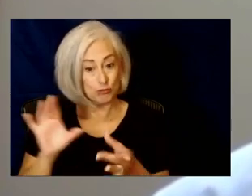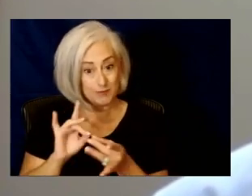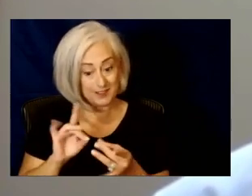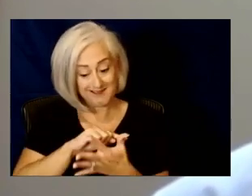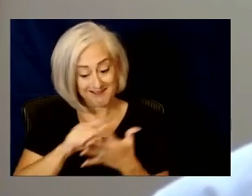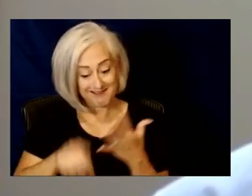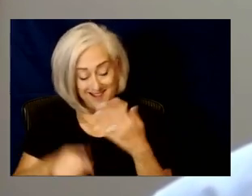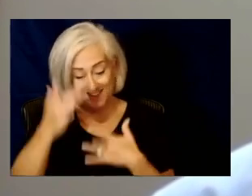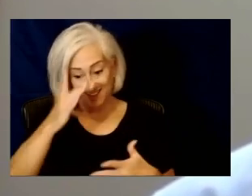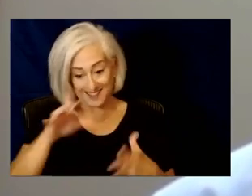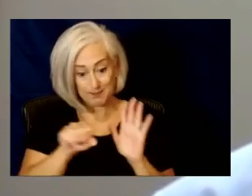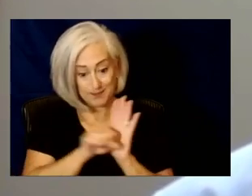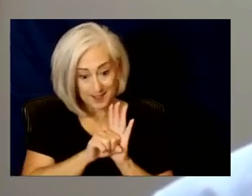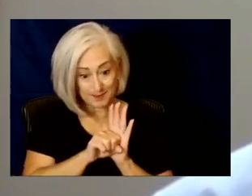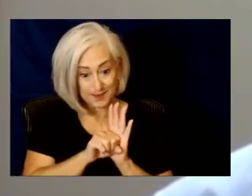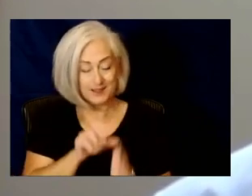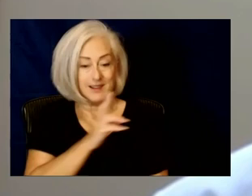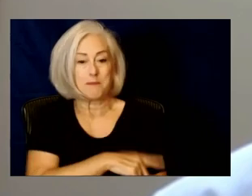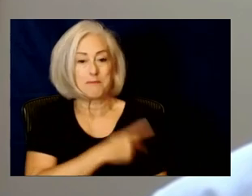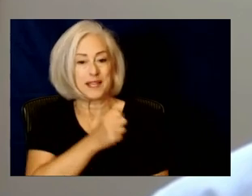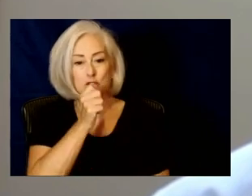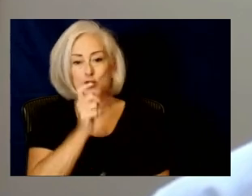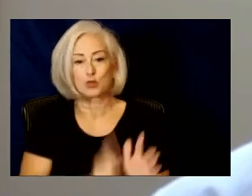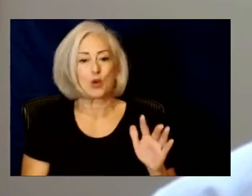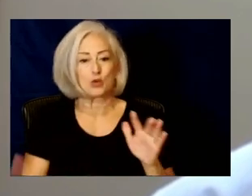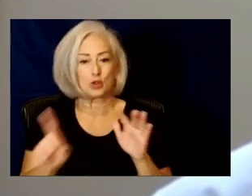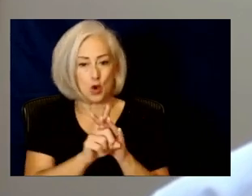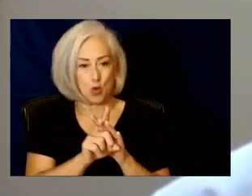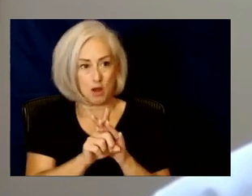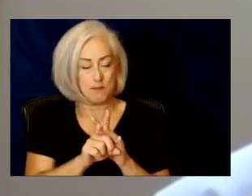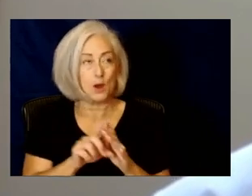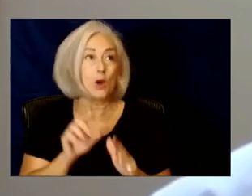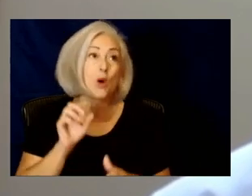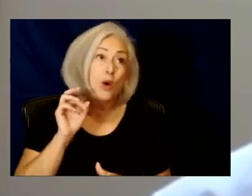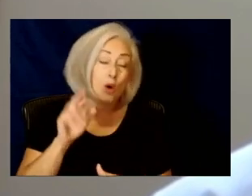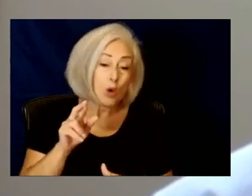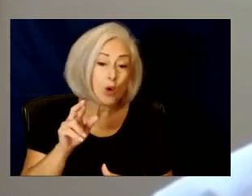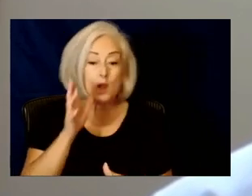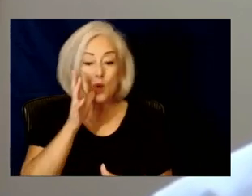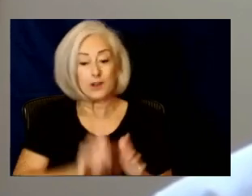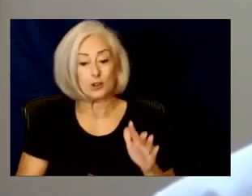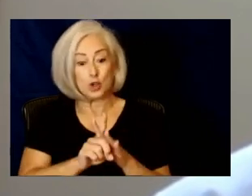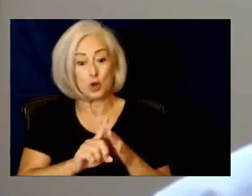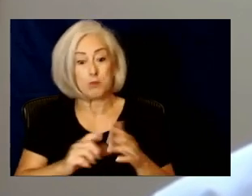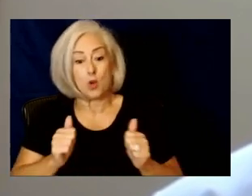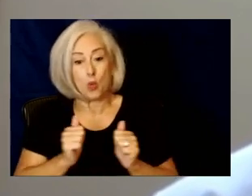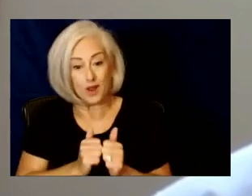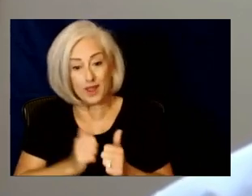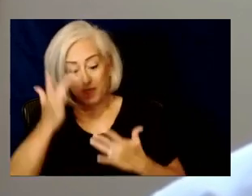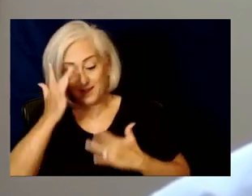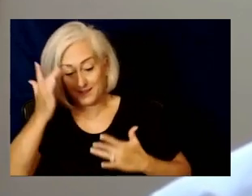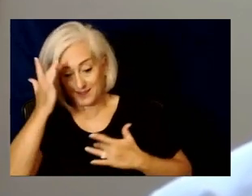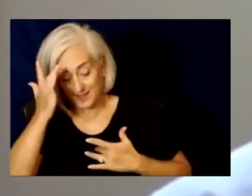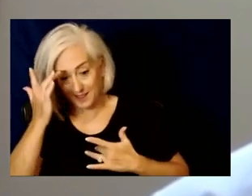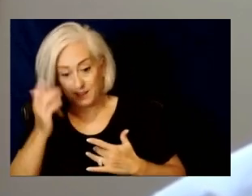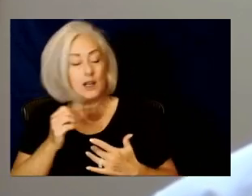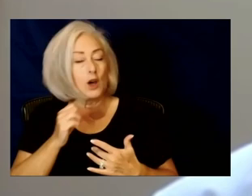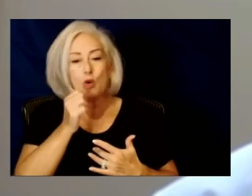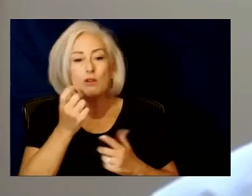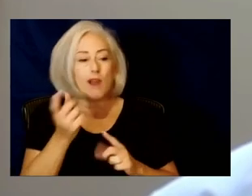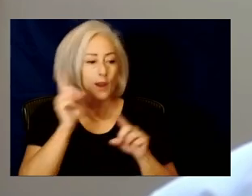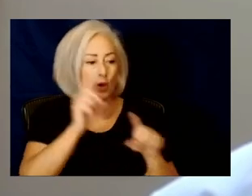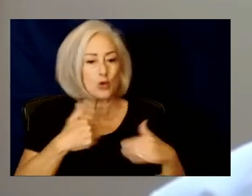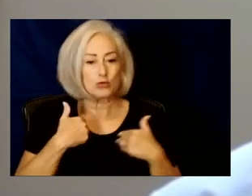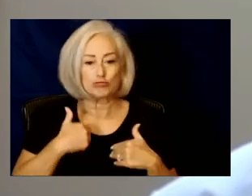know, patients probably aren't going to show up, or they would show up with those symptoms, but people aren't going to show up to the pulmonology clinic and say,